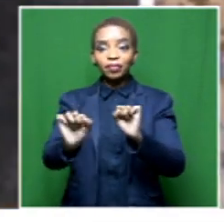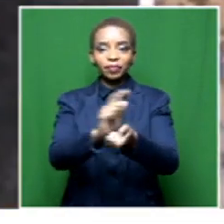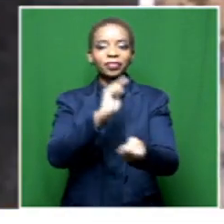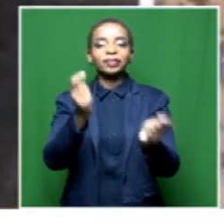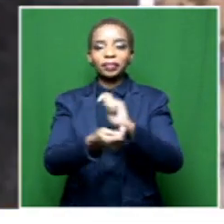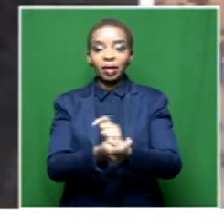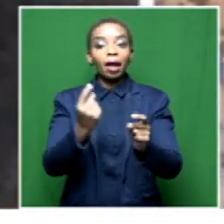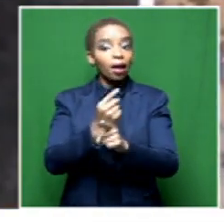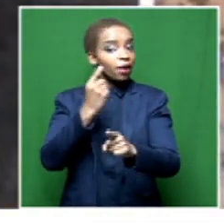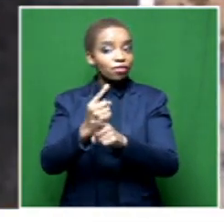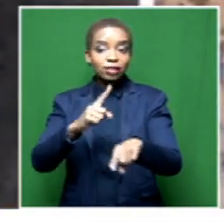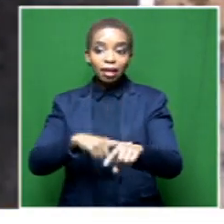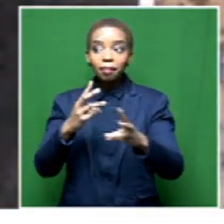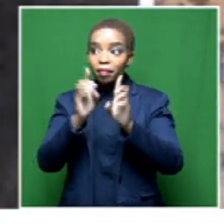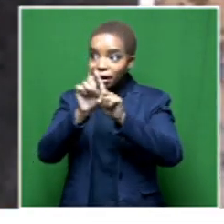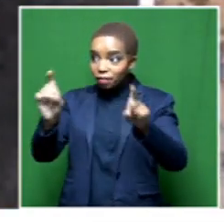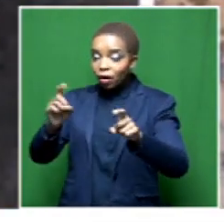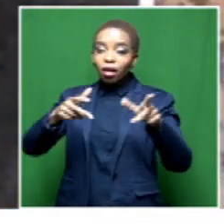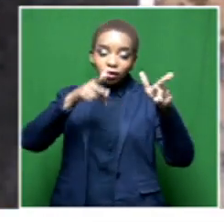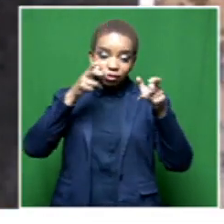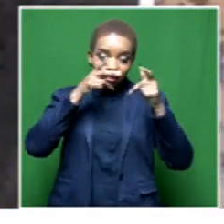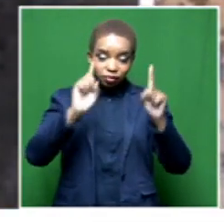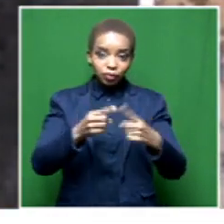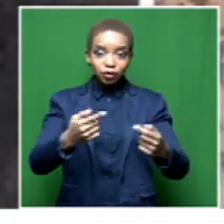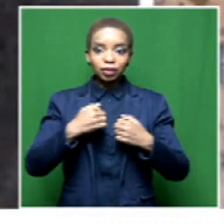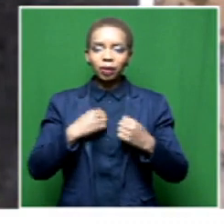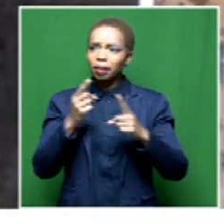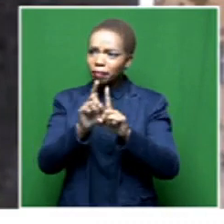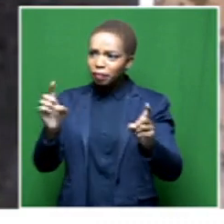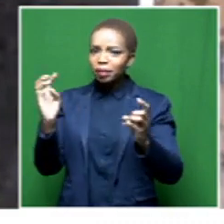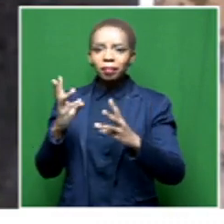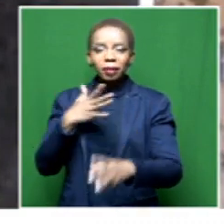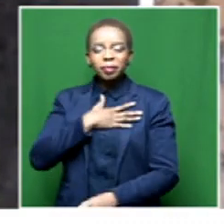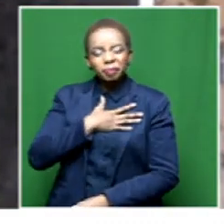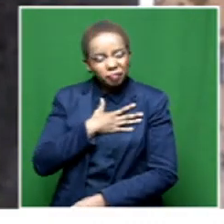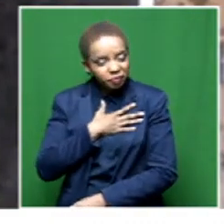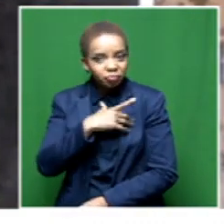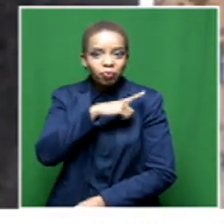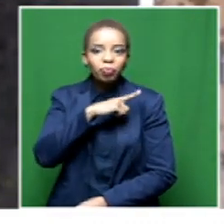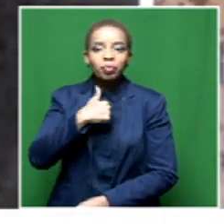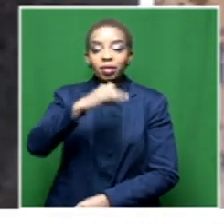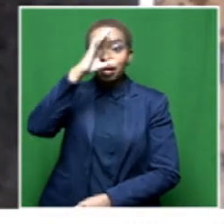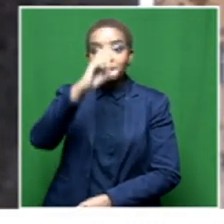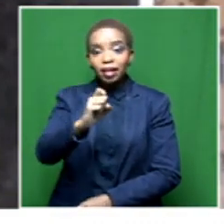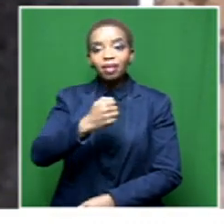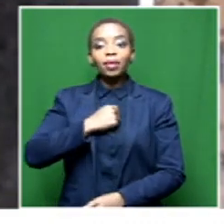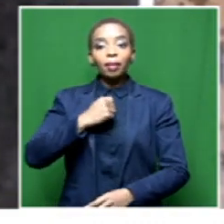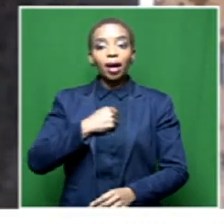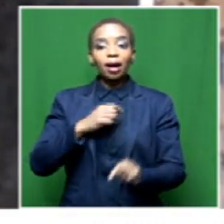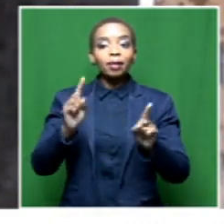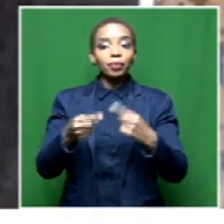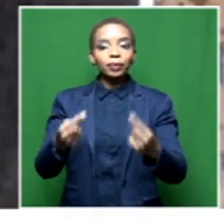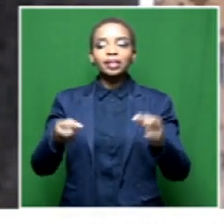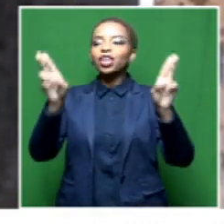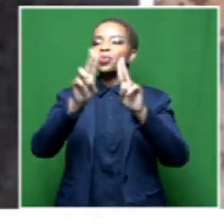music, they become touched. As usual, I say, I believe my music, it's a universal language that speaks to every living being in this